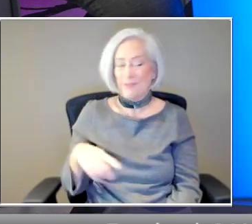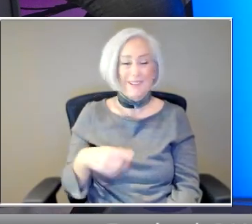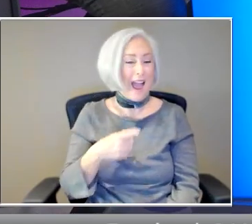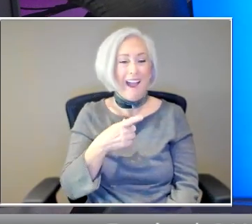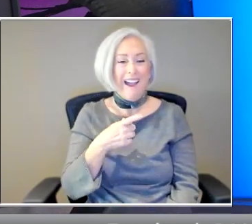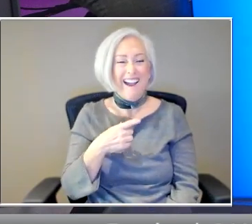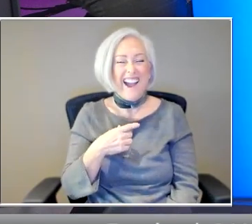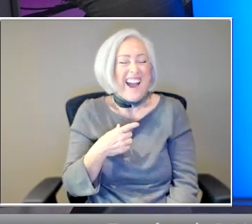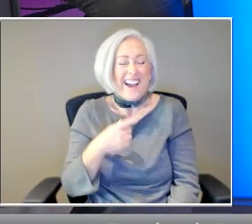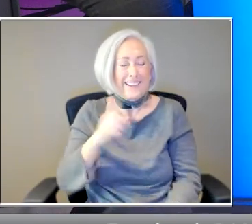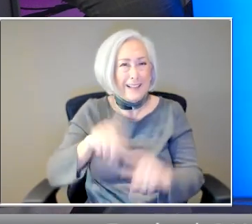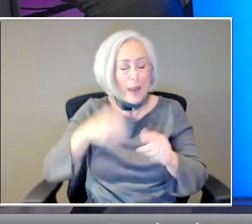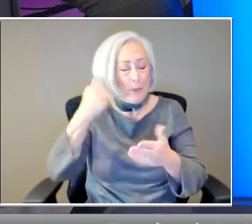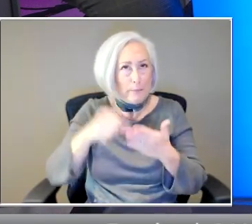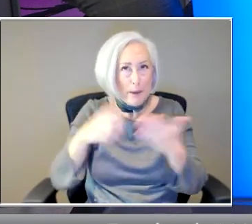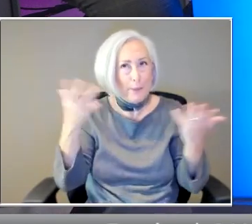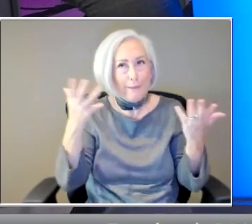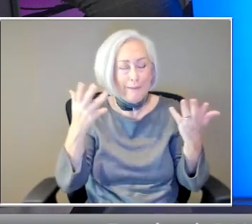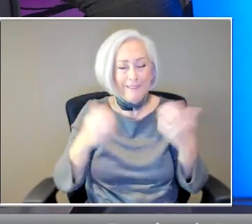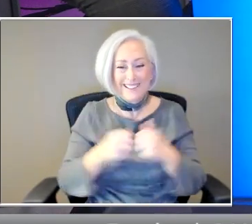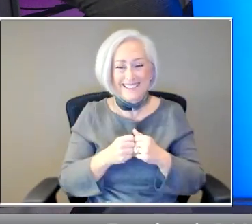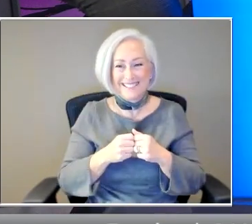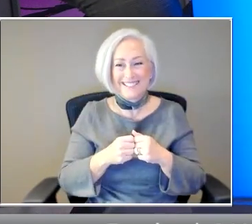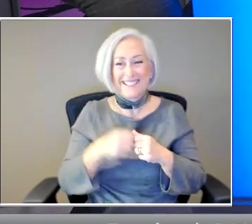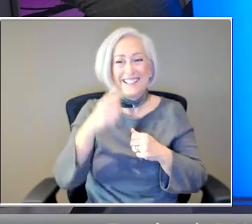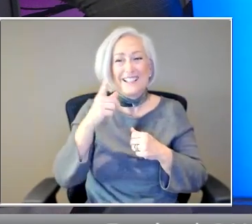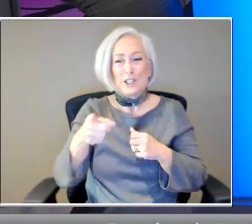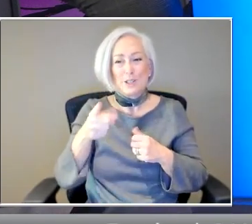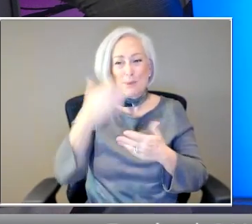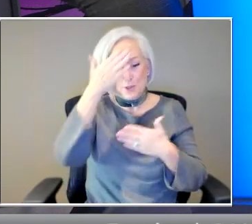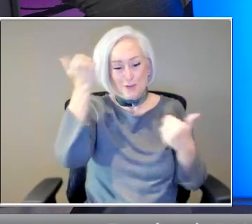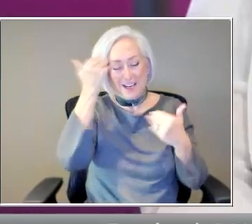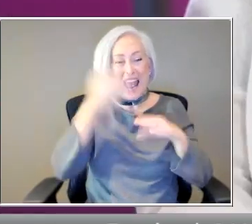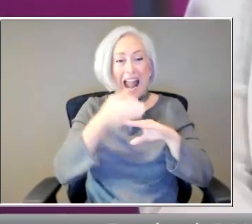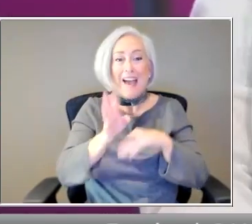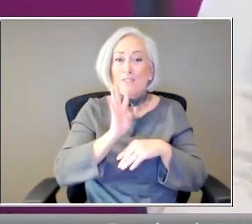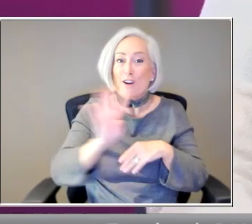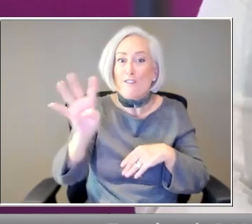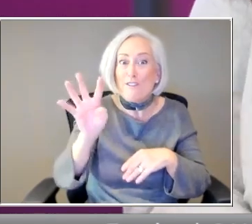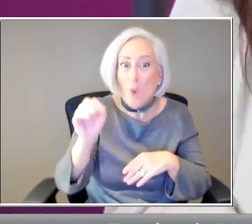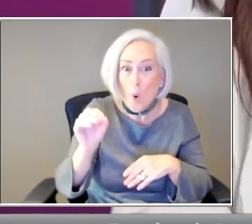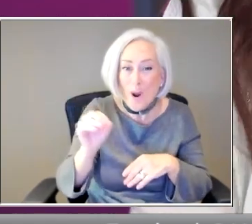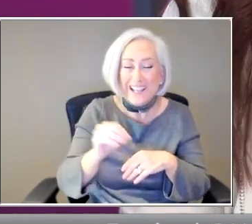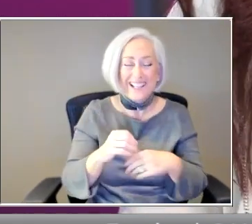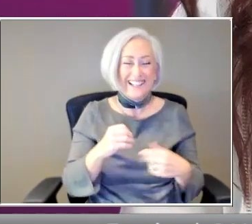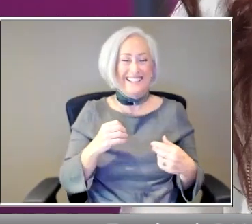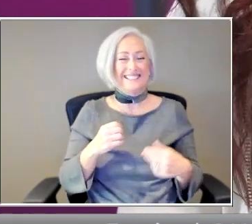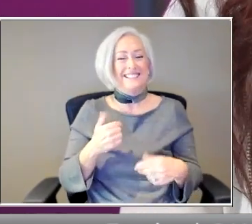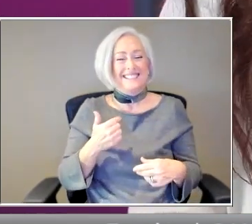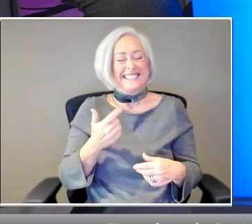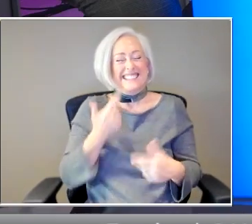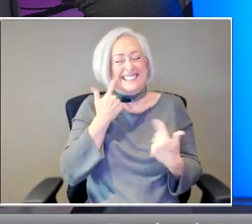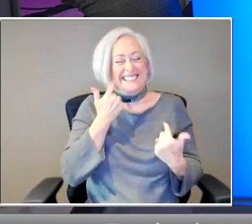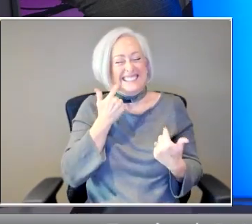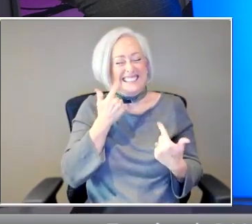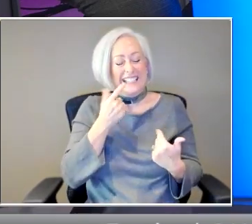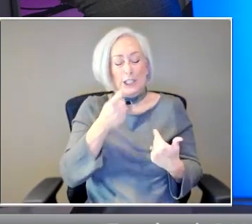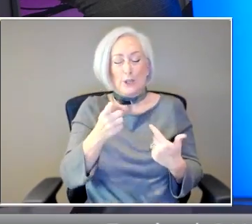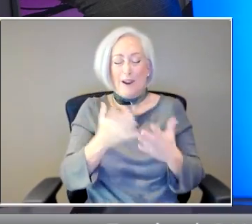remember. Yeah. You're supposed to lose track after 40. Not when you're in your track after 20s. You still have things to 21. celebrate. Oh, that's